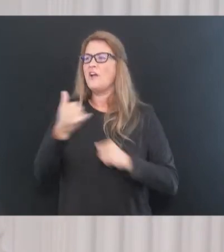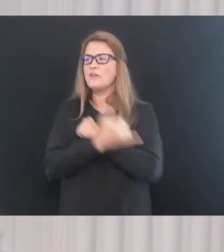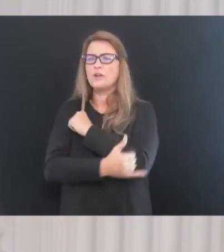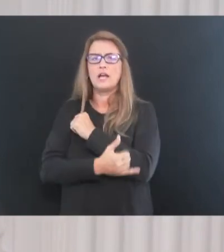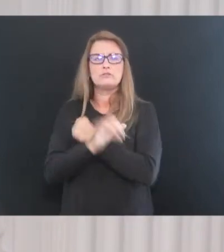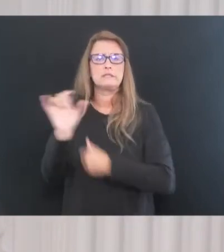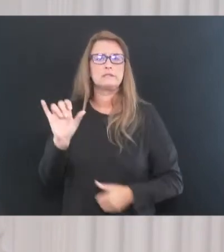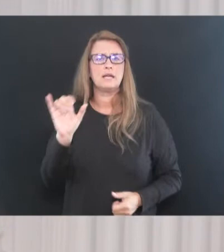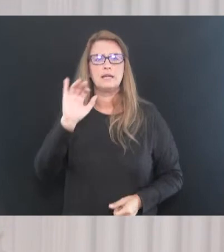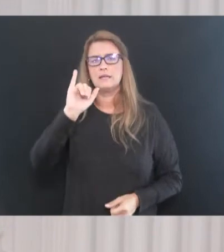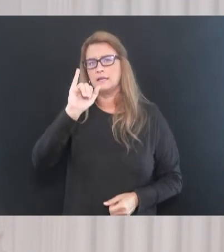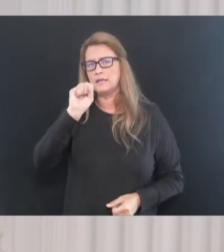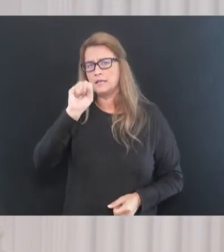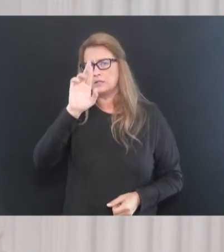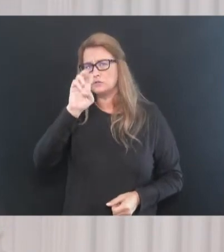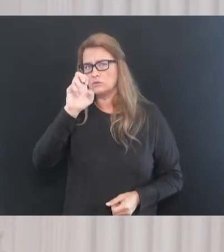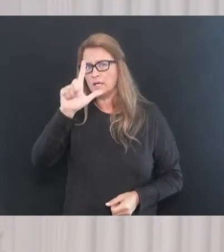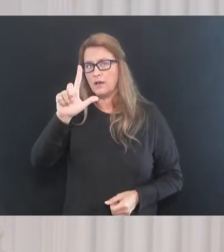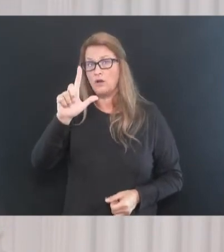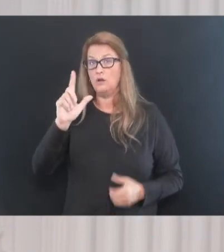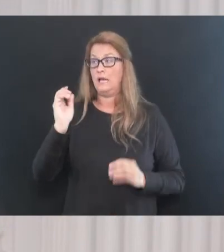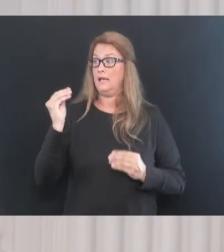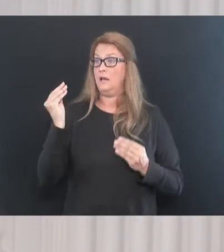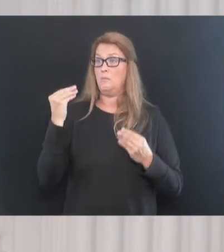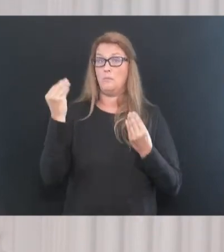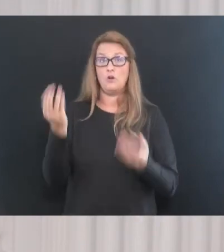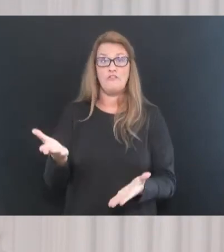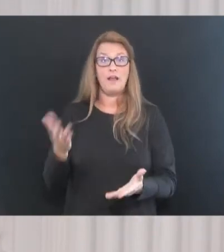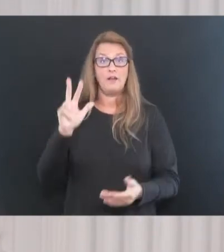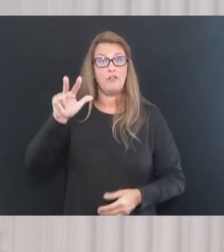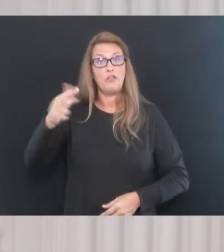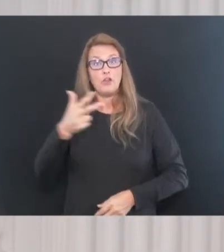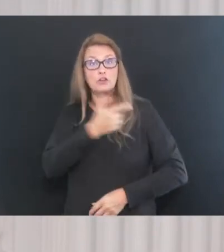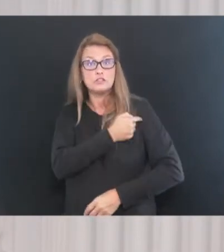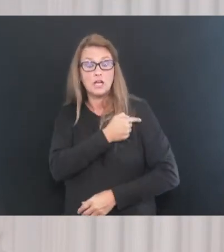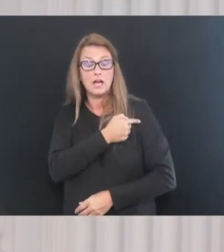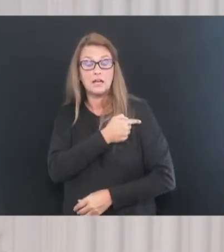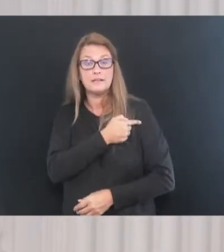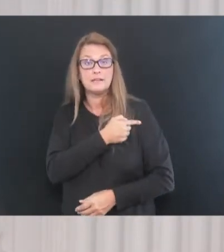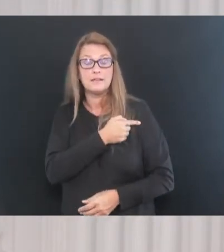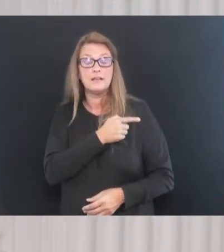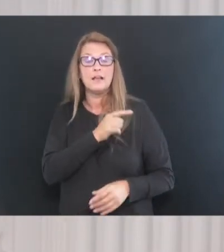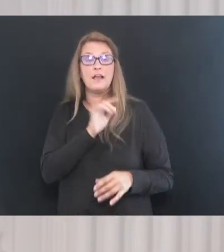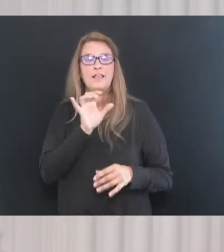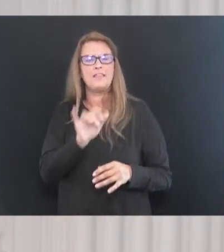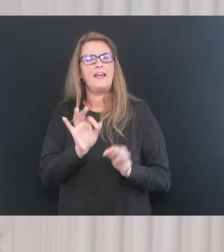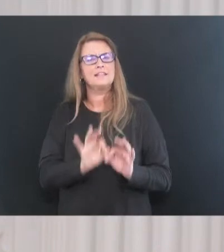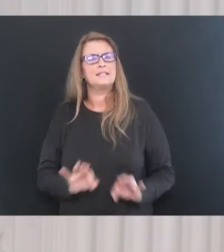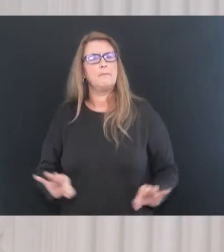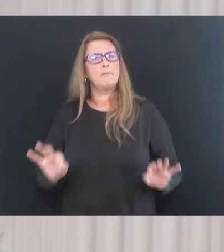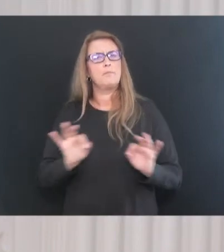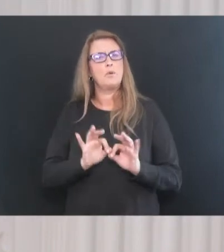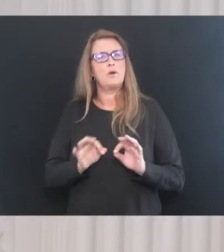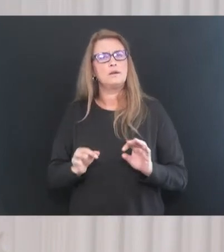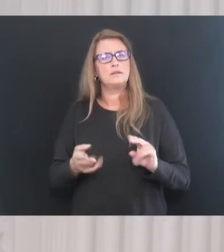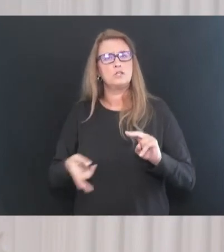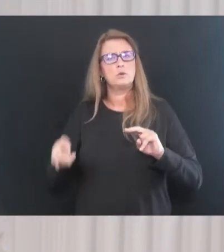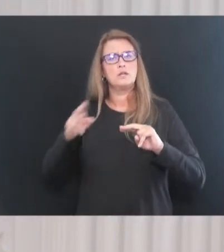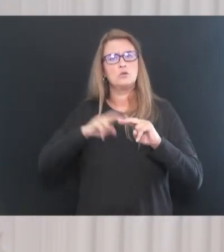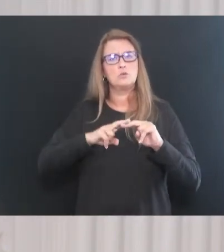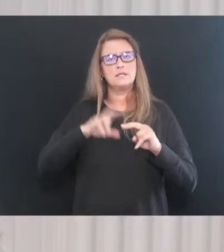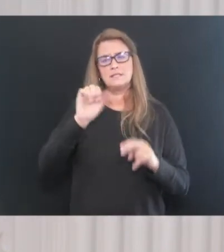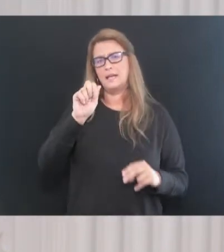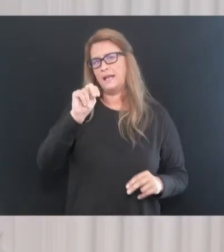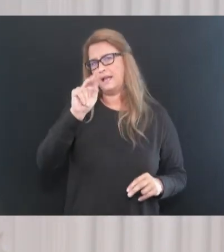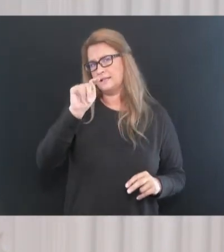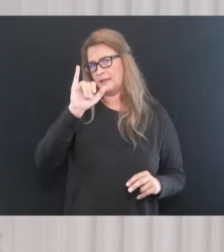being able to do that 3rd dose or a booster dose is really important to increase the number of